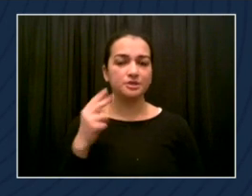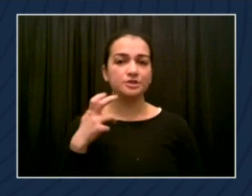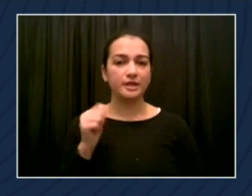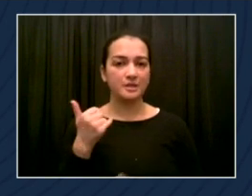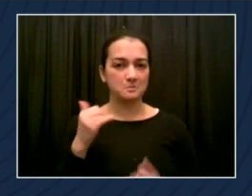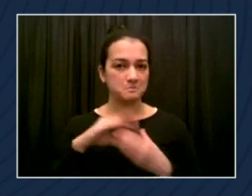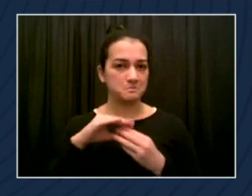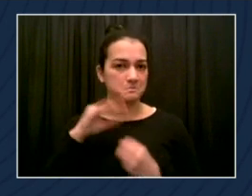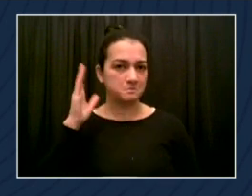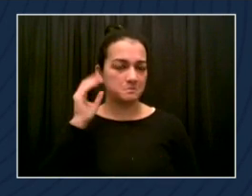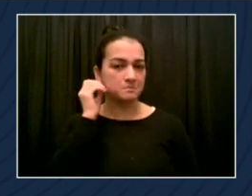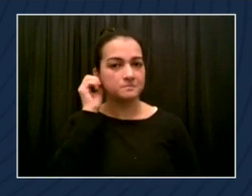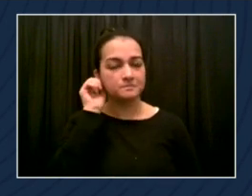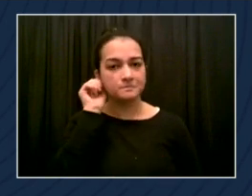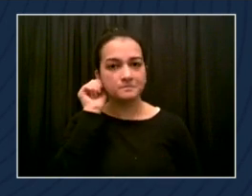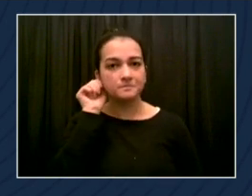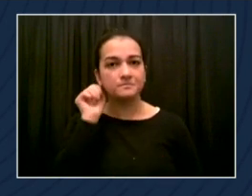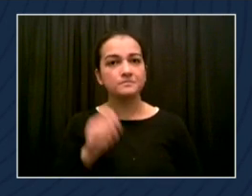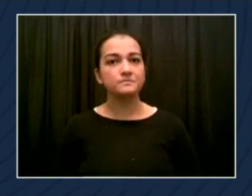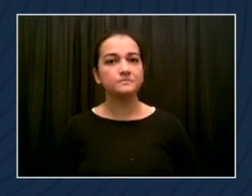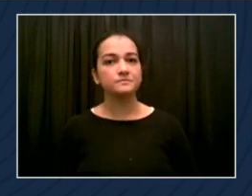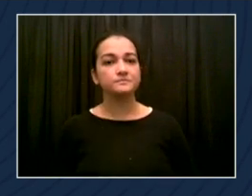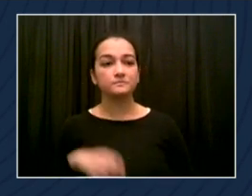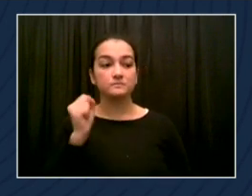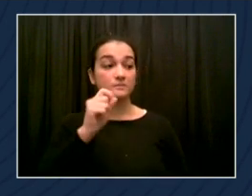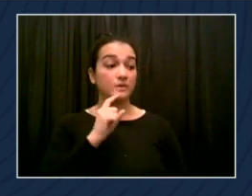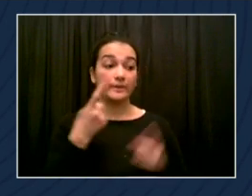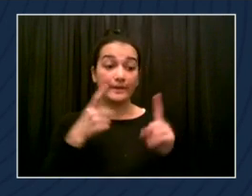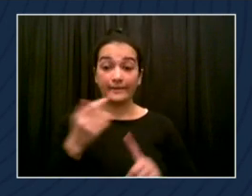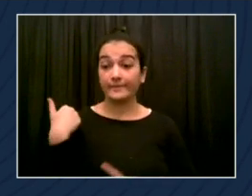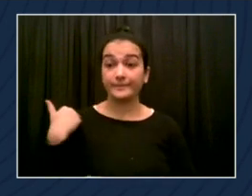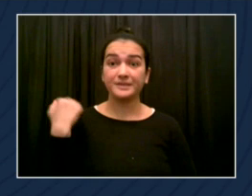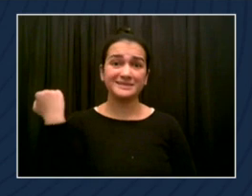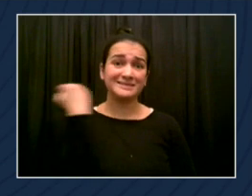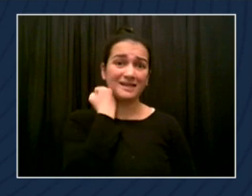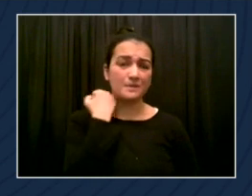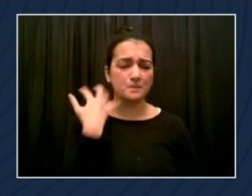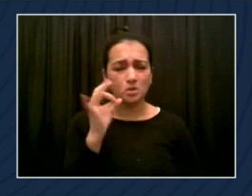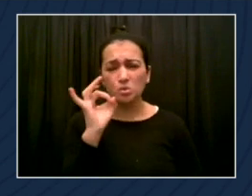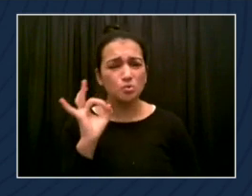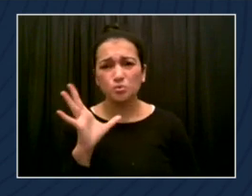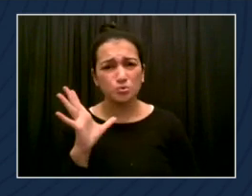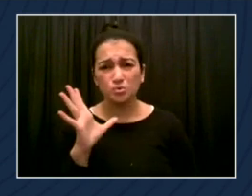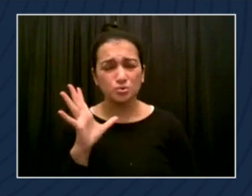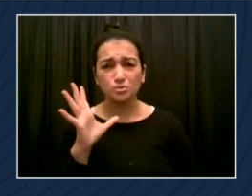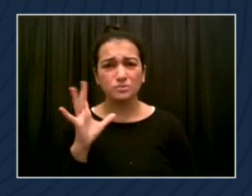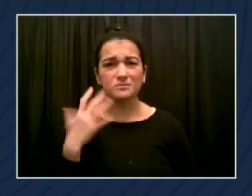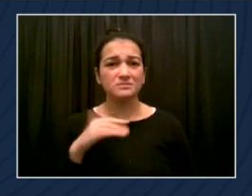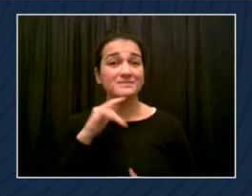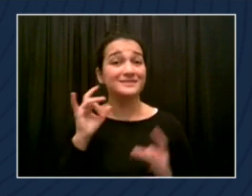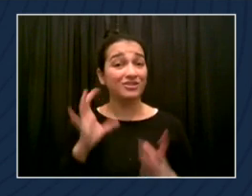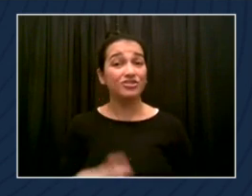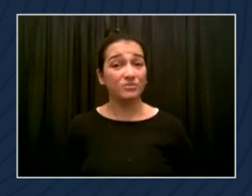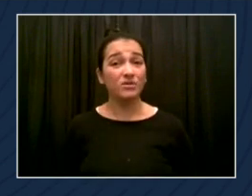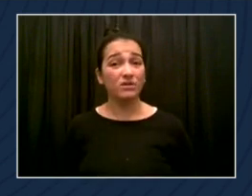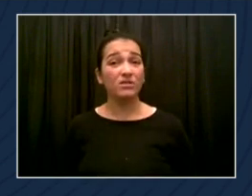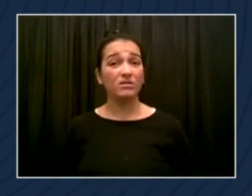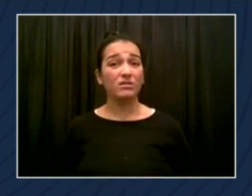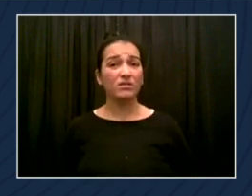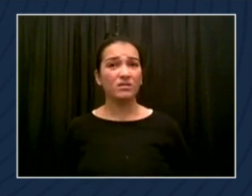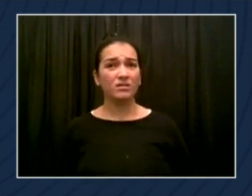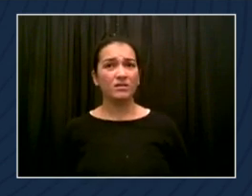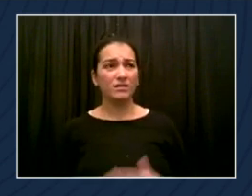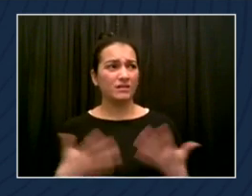an unprovoked attack, where we are asking anyone that may have seen anything or heard anything to call